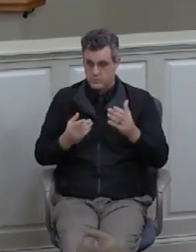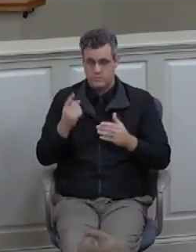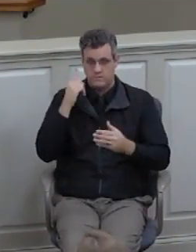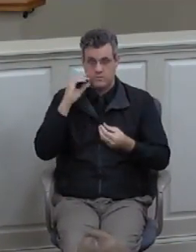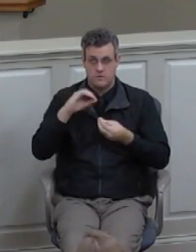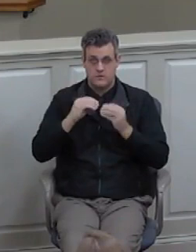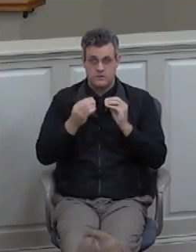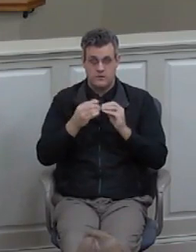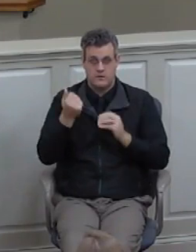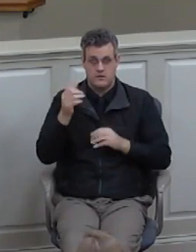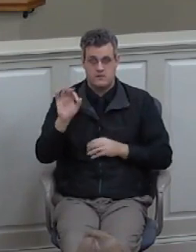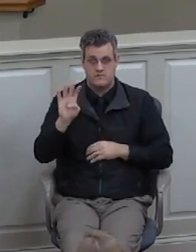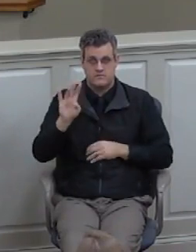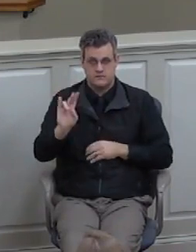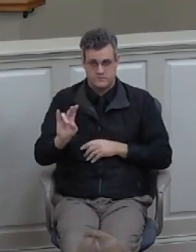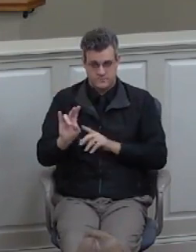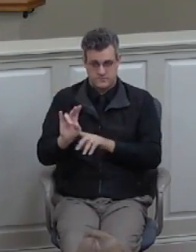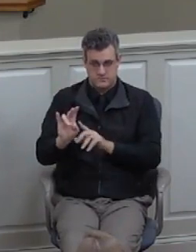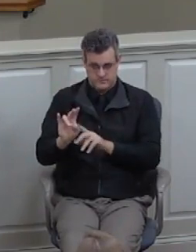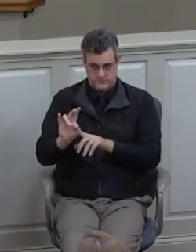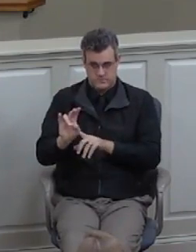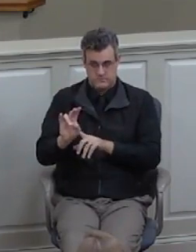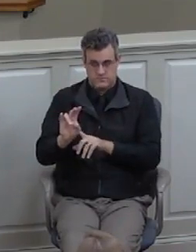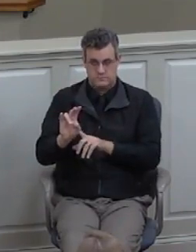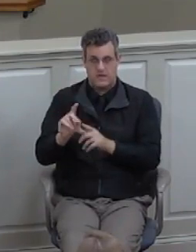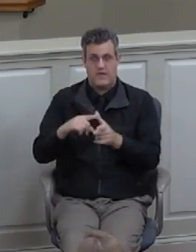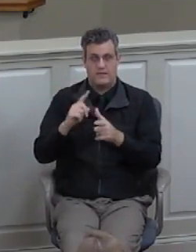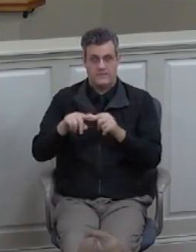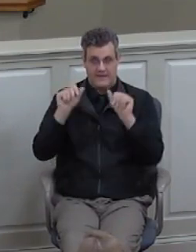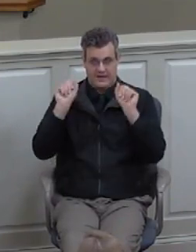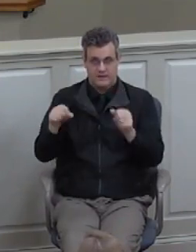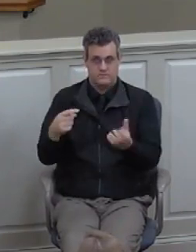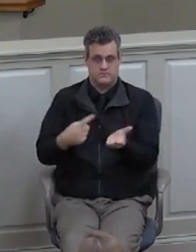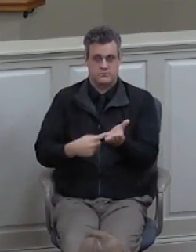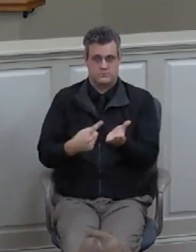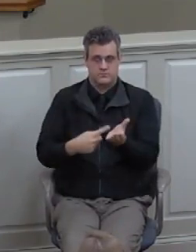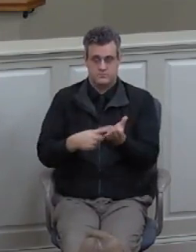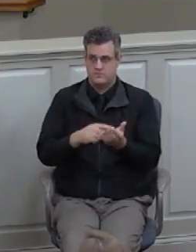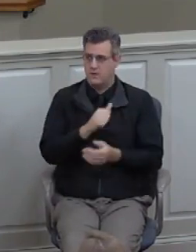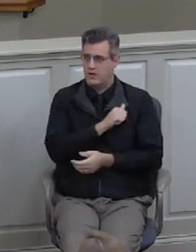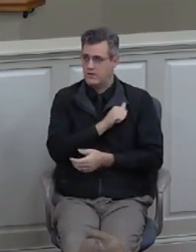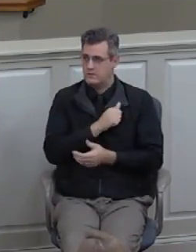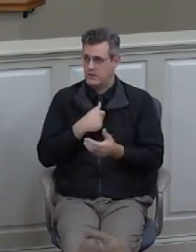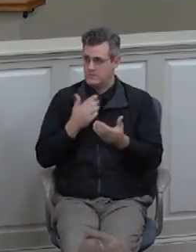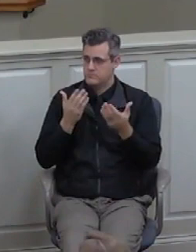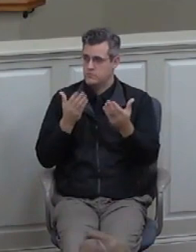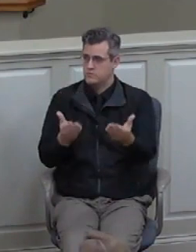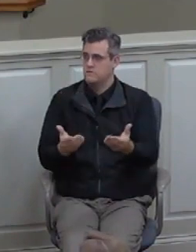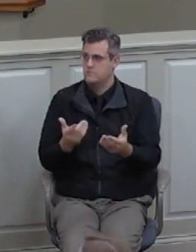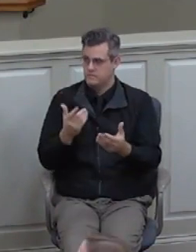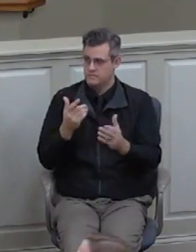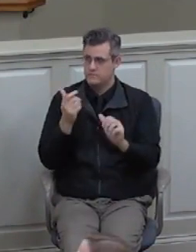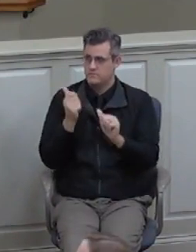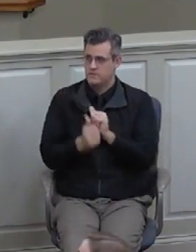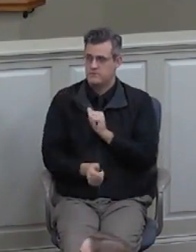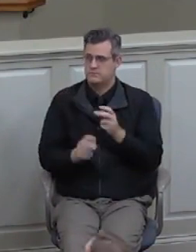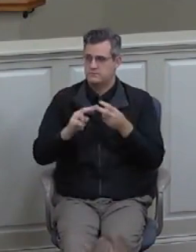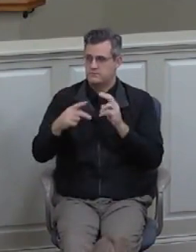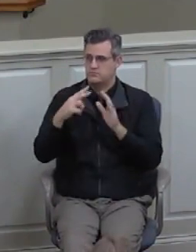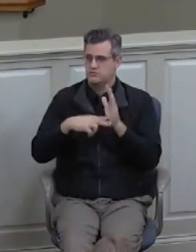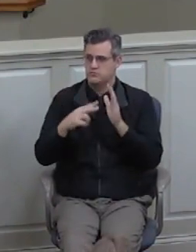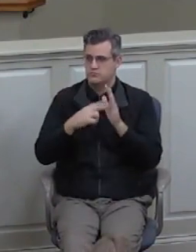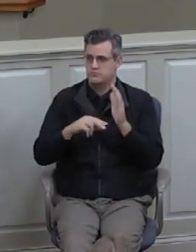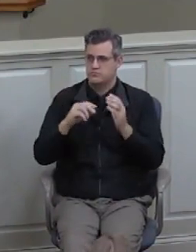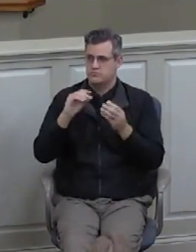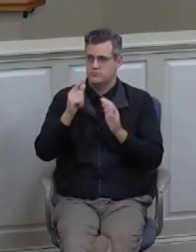number 1947, which will then put us in discussion? I'll move the passage of the second reading of ordinance